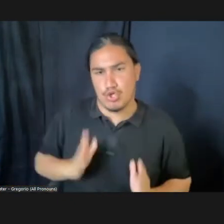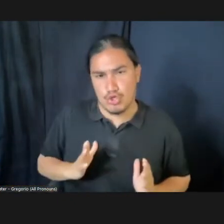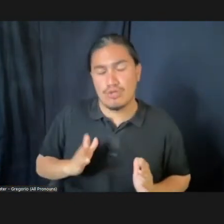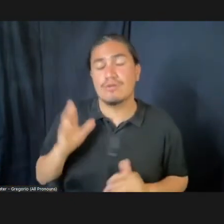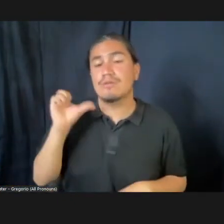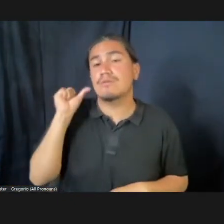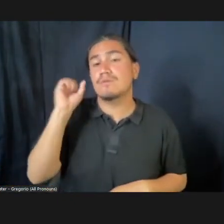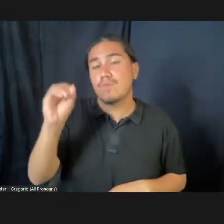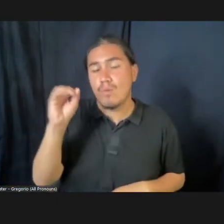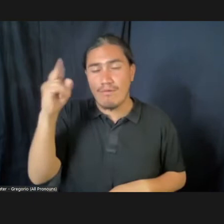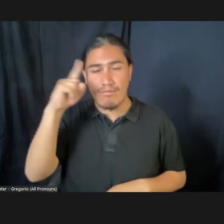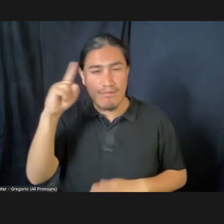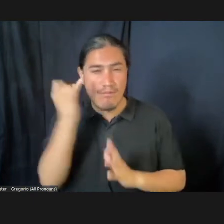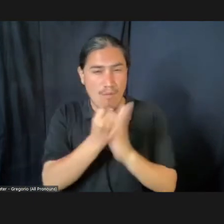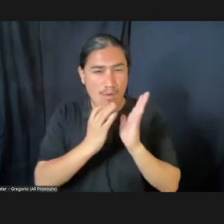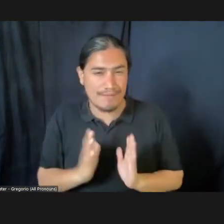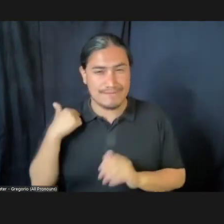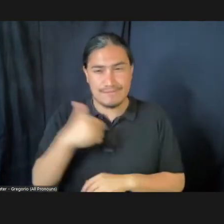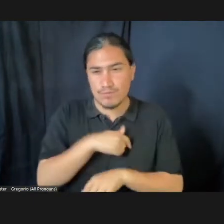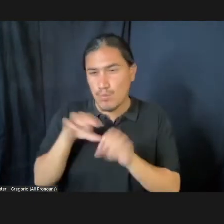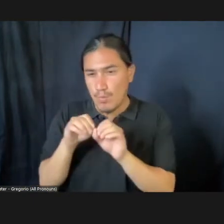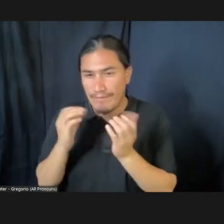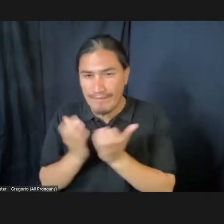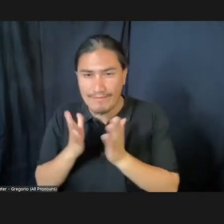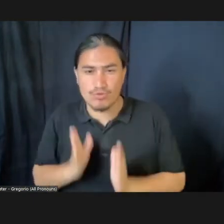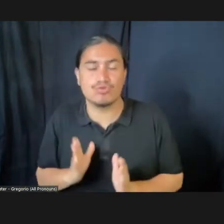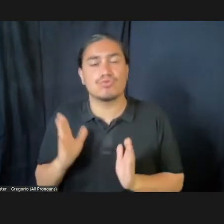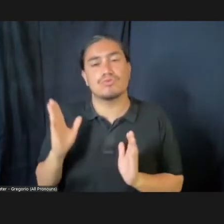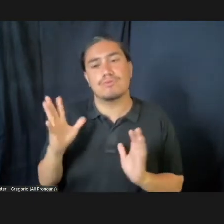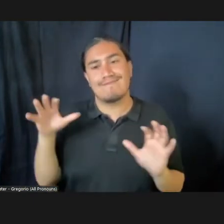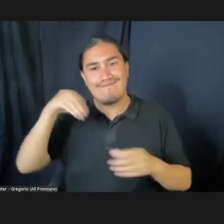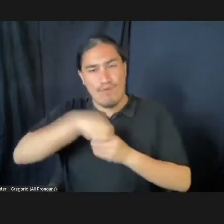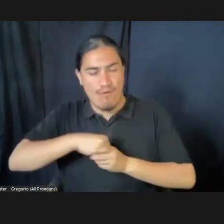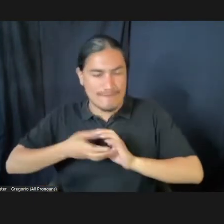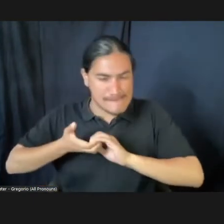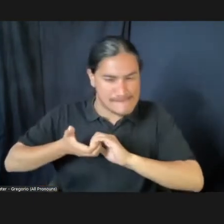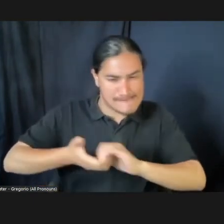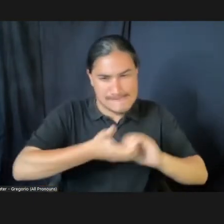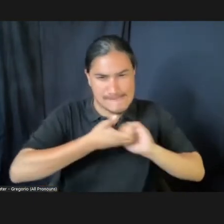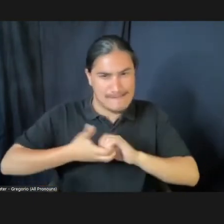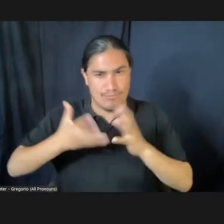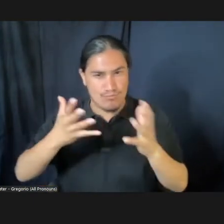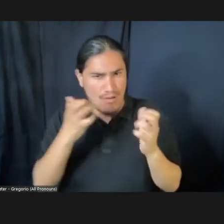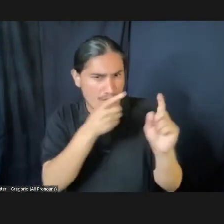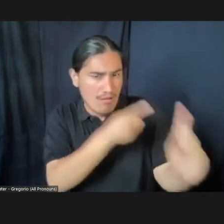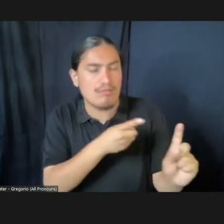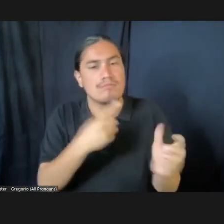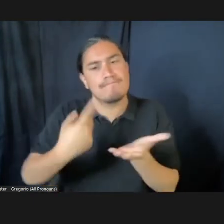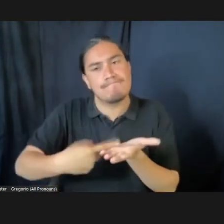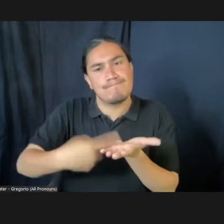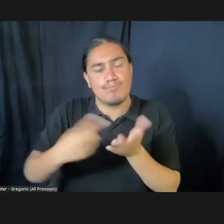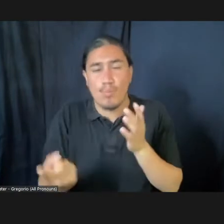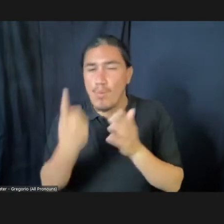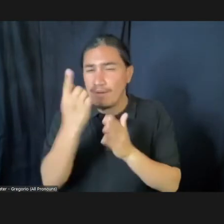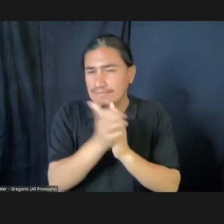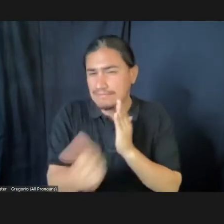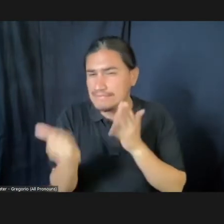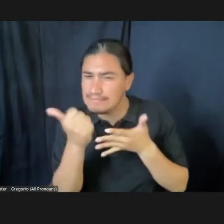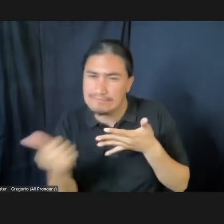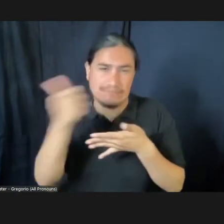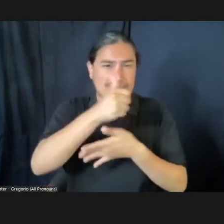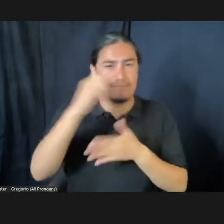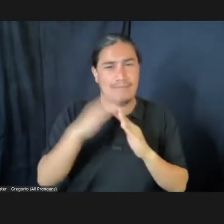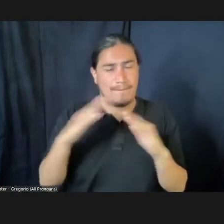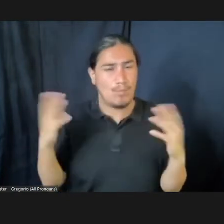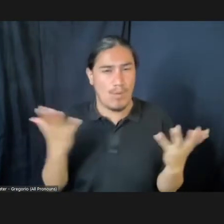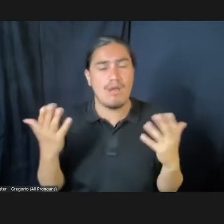think as artists and organizers involved in a collaborative form that demands arguably one skill above all others, we are at a moment